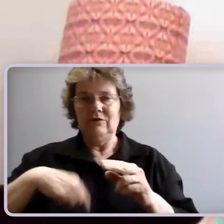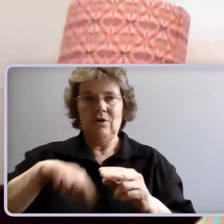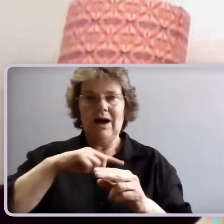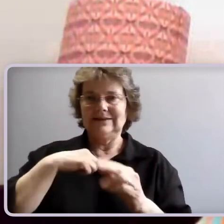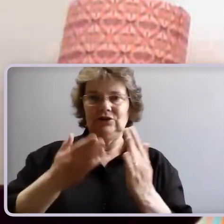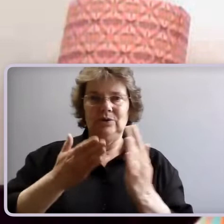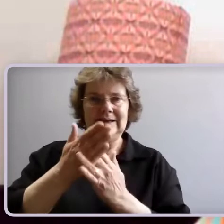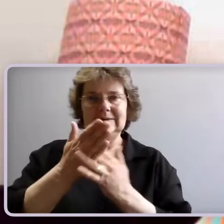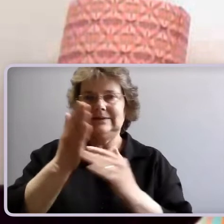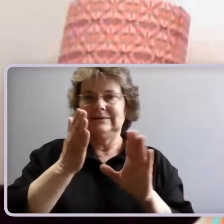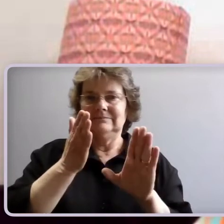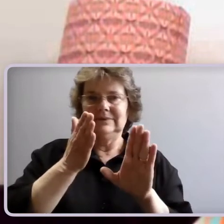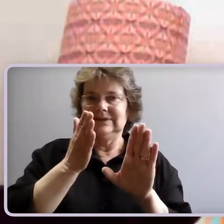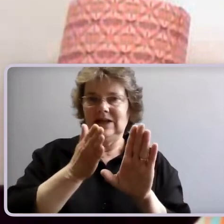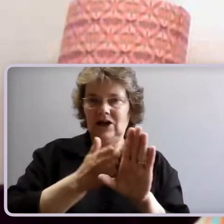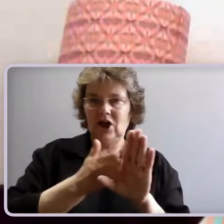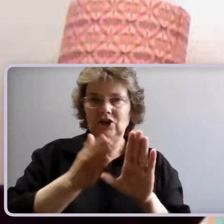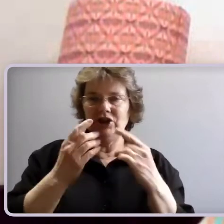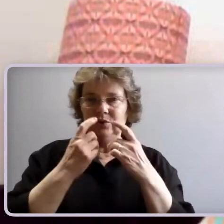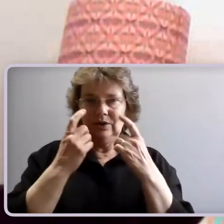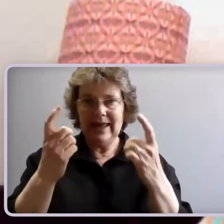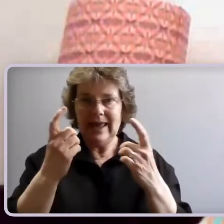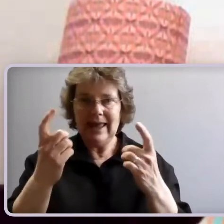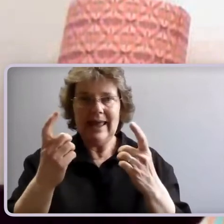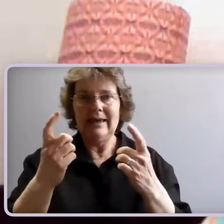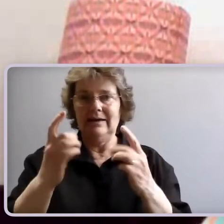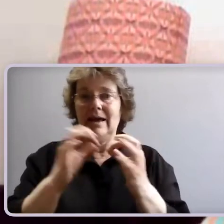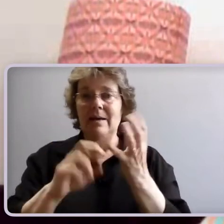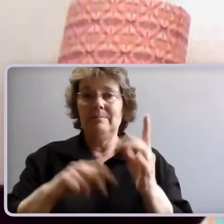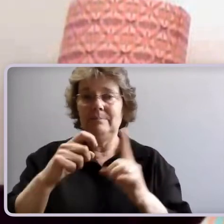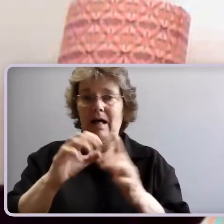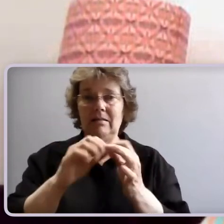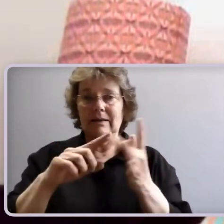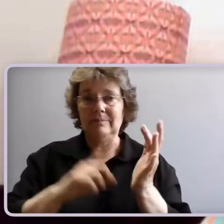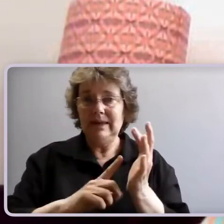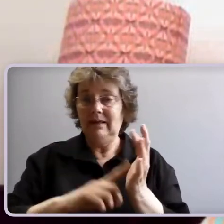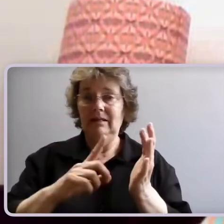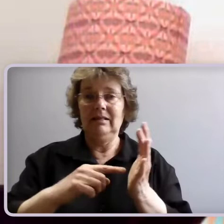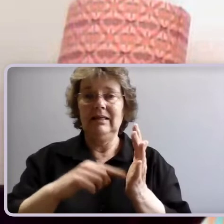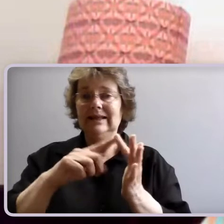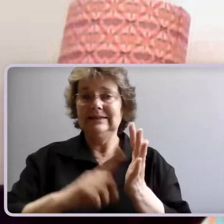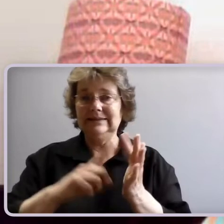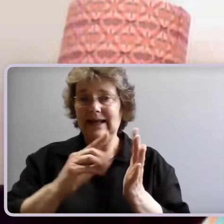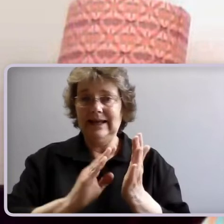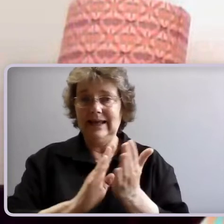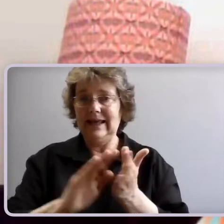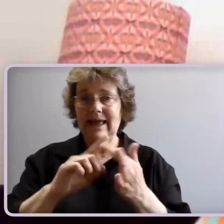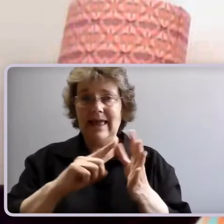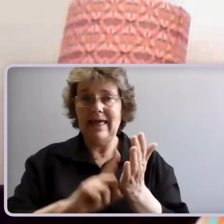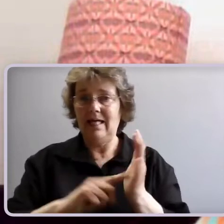psychologists, psychiatrists via bulk billing and telehealth has been really incredible as well. And I think that's something that needs to